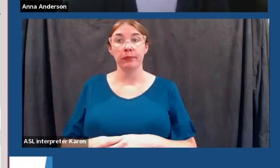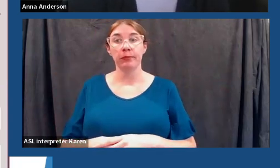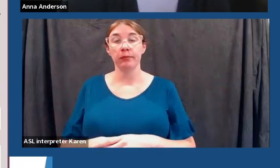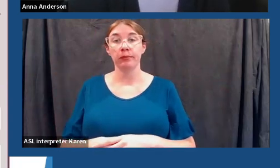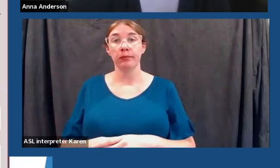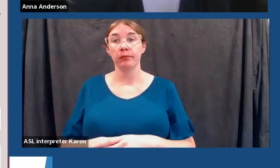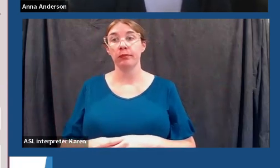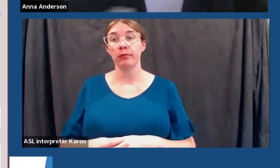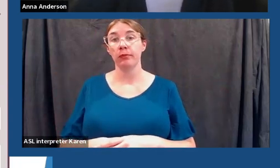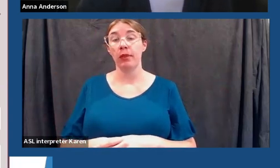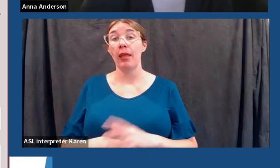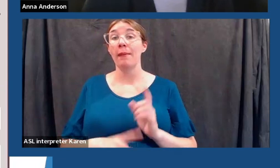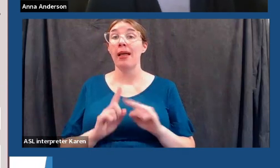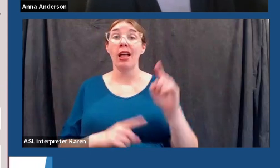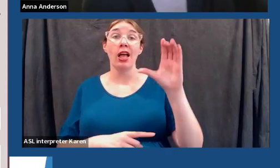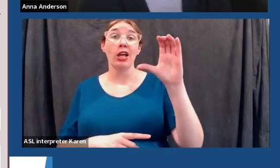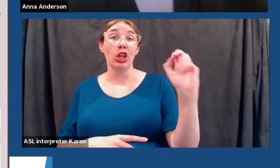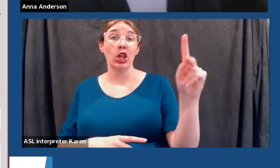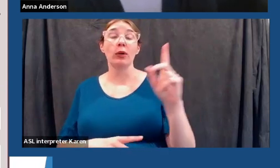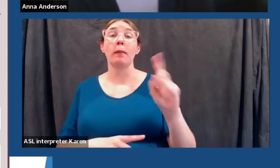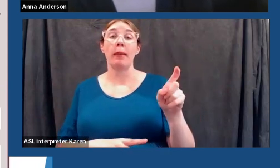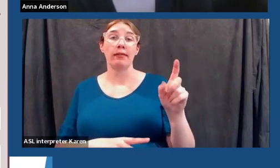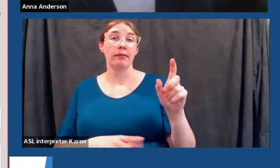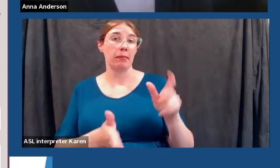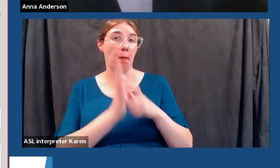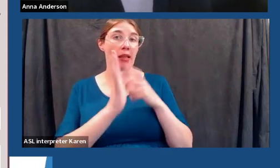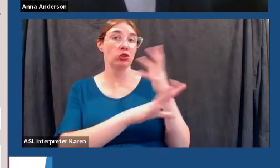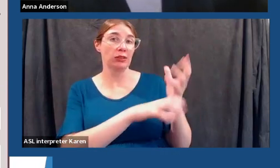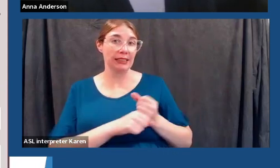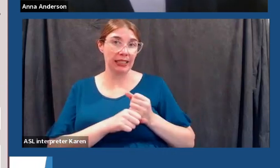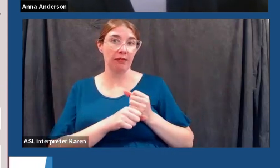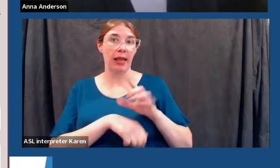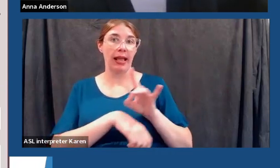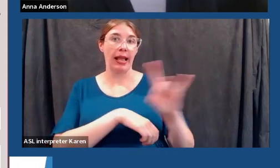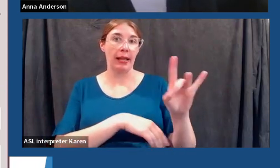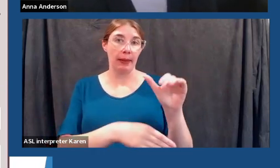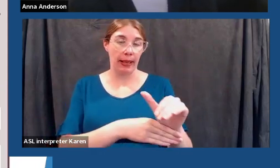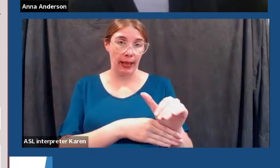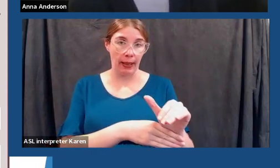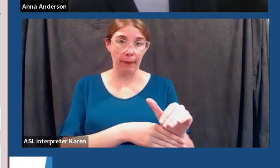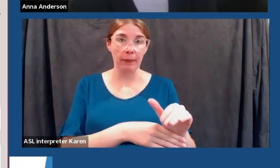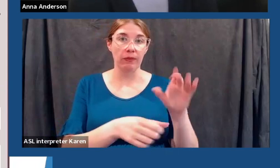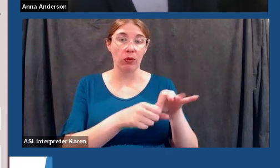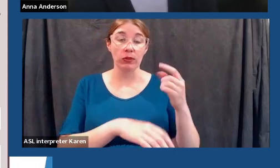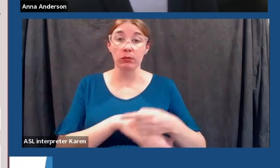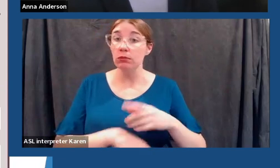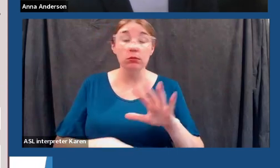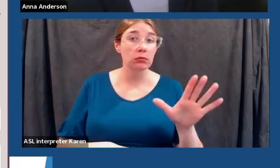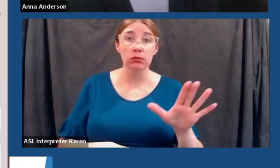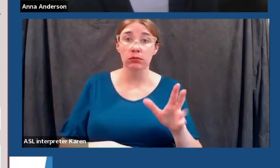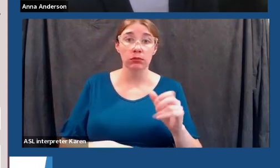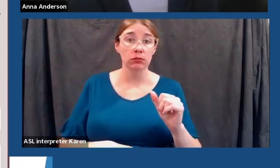must be received by the clerk at 8 p.m. on election day to be counted. And if you're going to, if you Next are slide. a res, what?